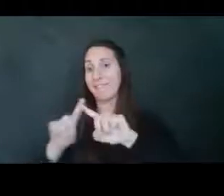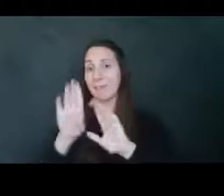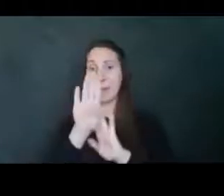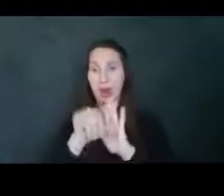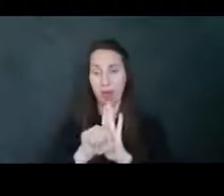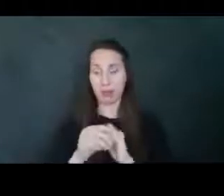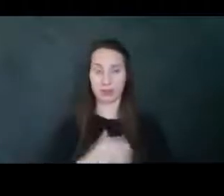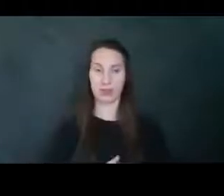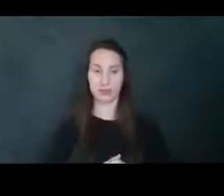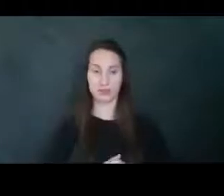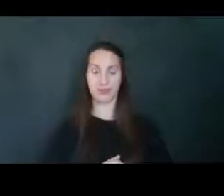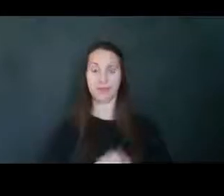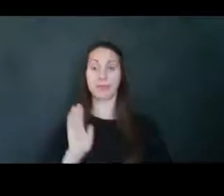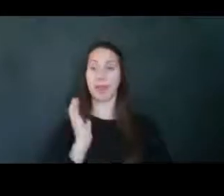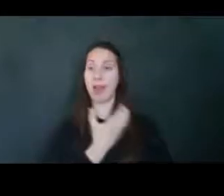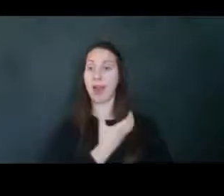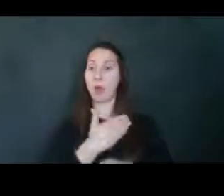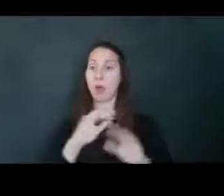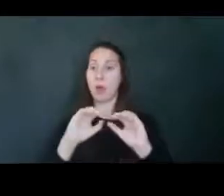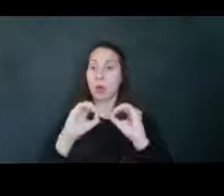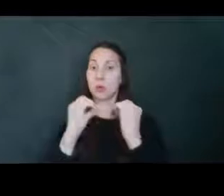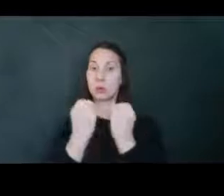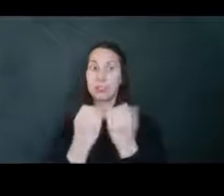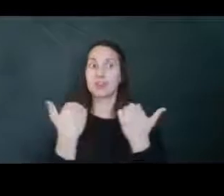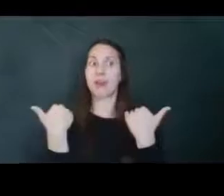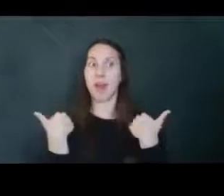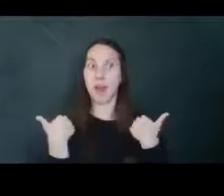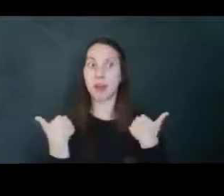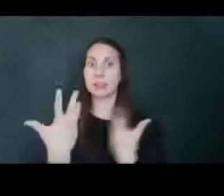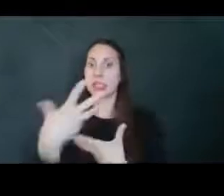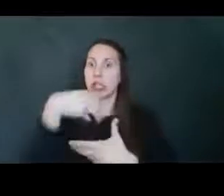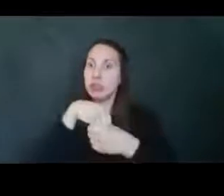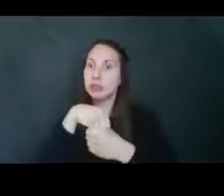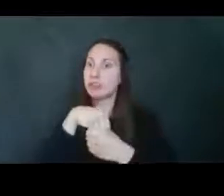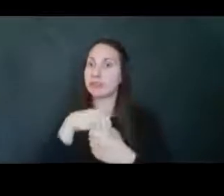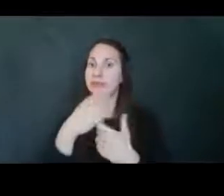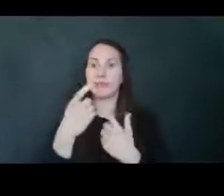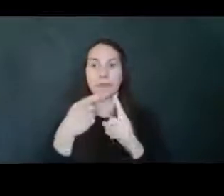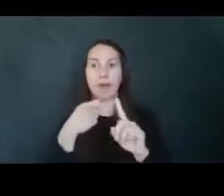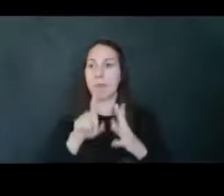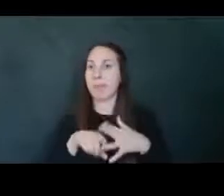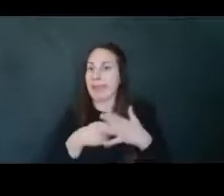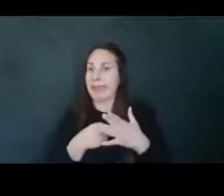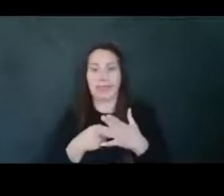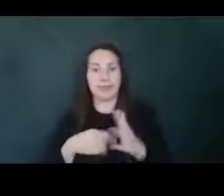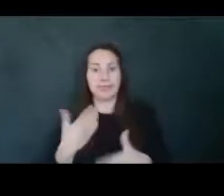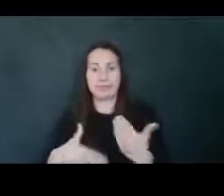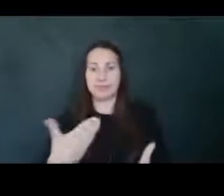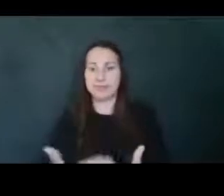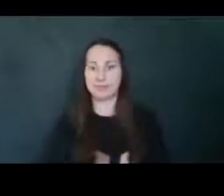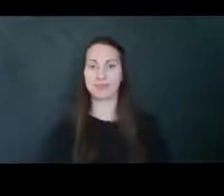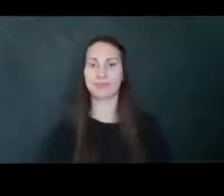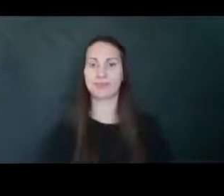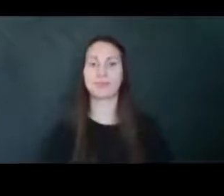an organization. It's something that we work towards on a daily basis. Next slide, please.